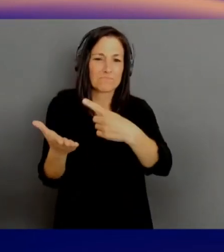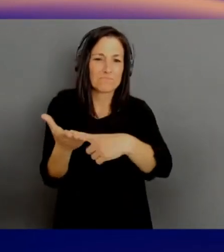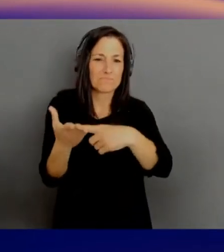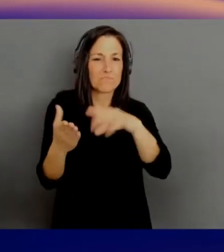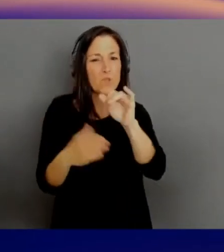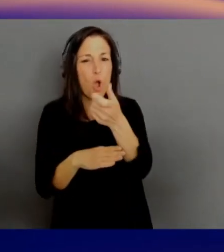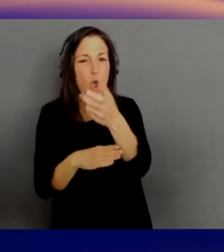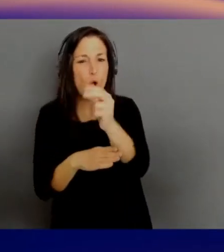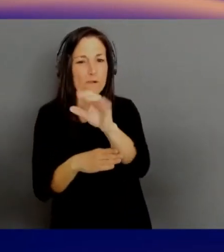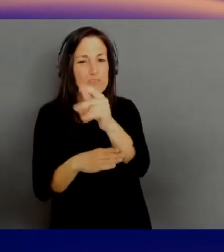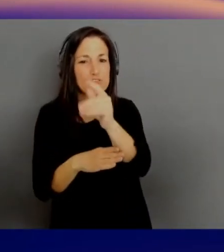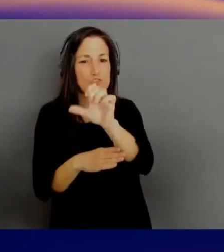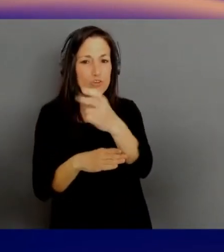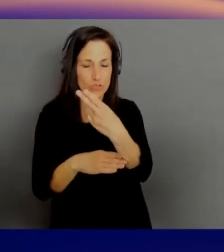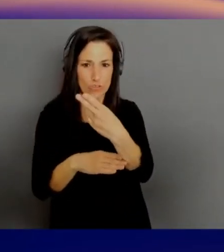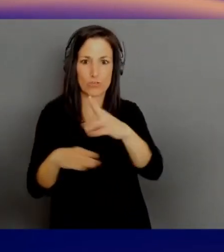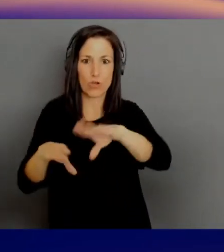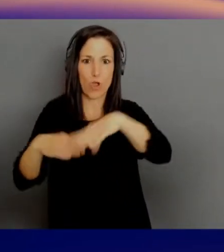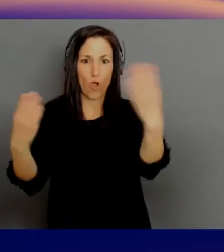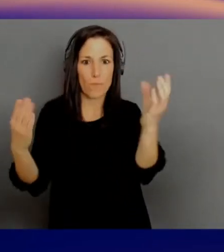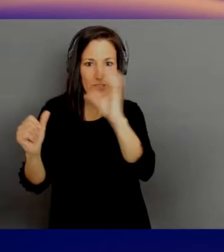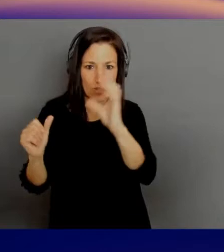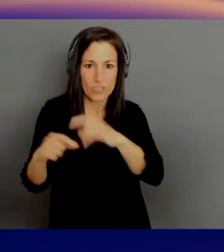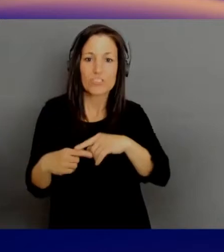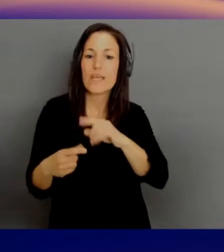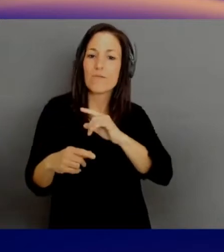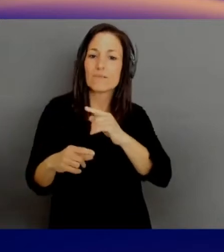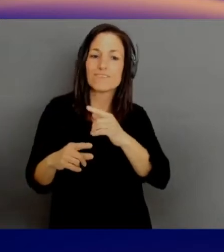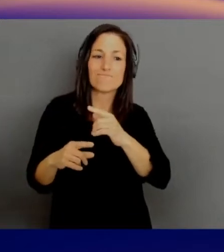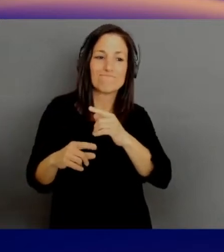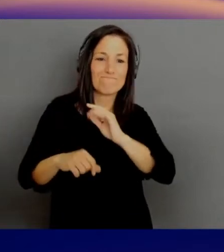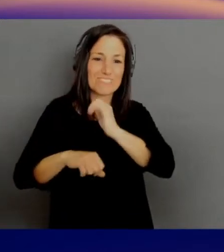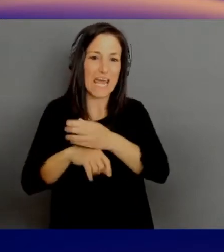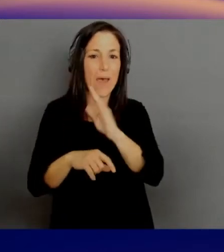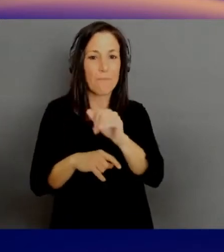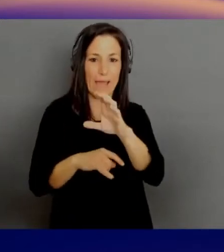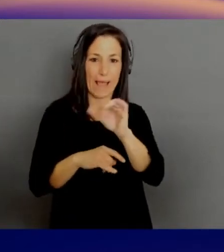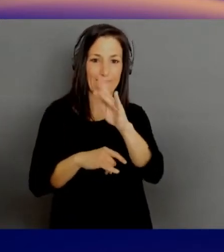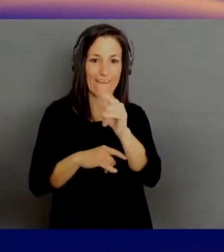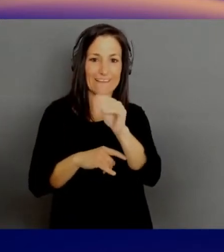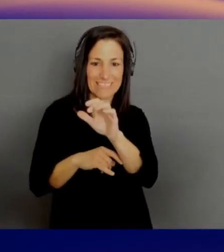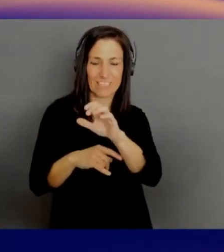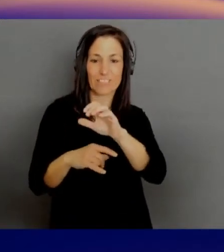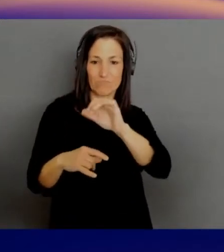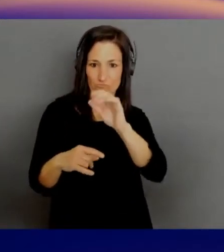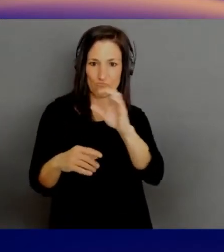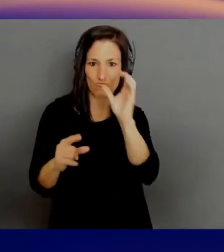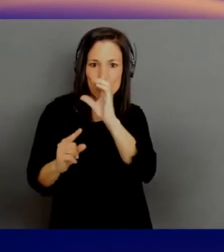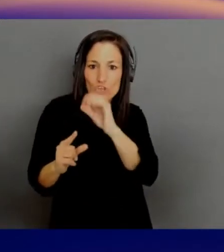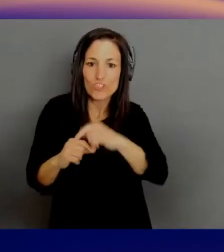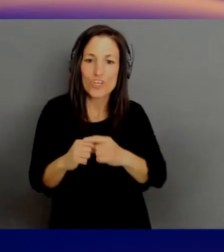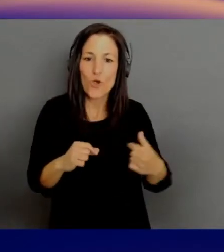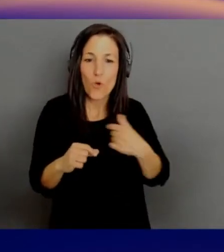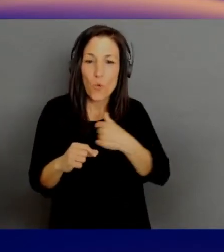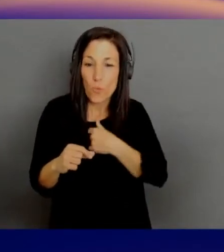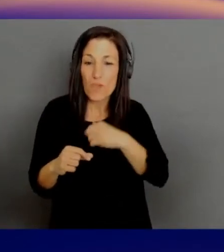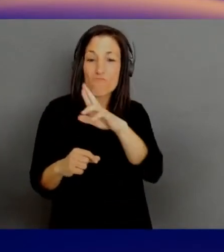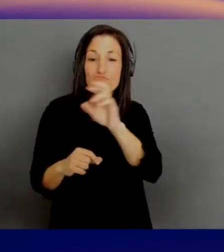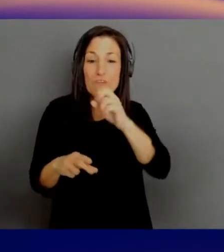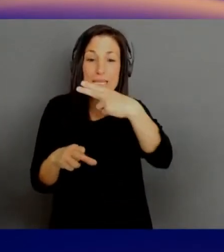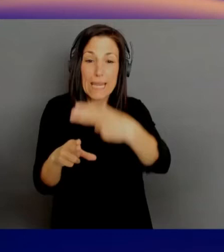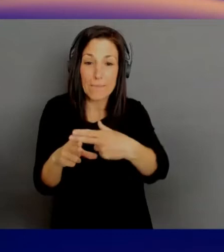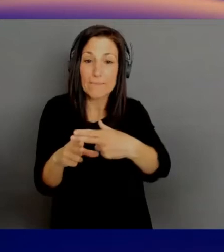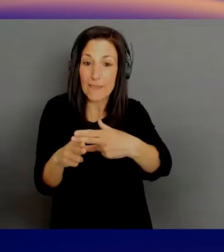as Amazon Elasticsearch, and we renamed it to Amazon OpenSearch when we launched the OpenSearch as a open source